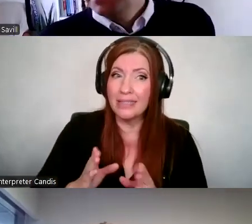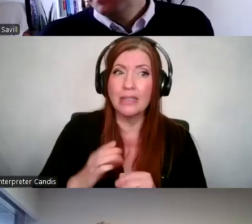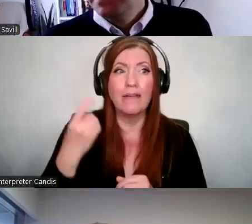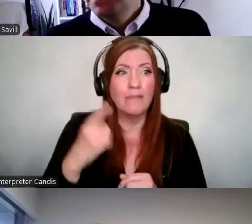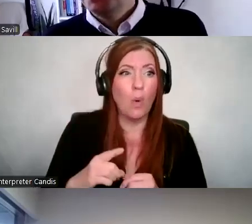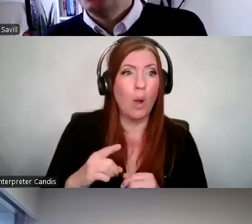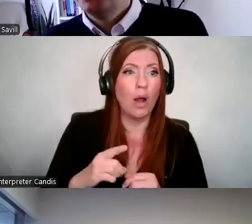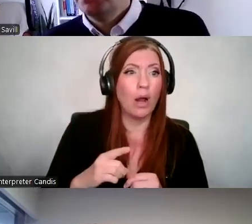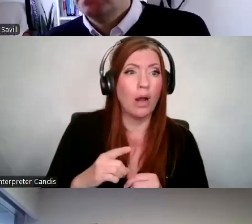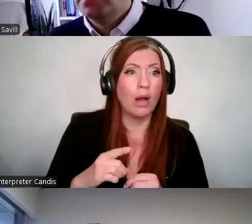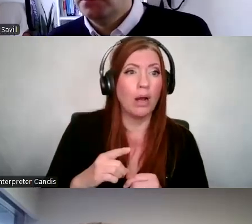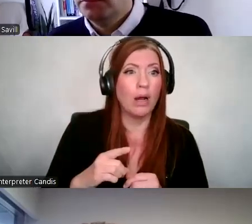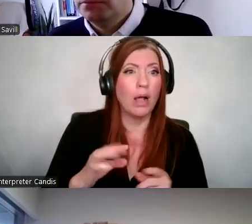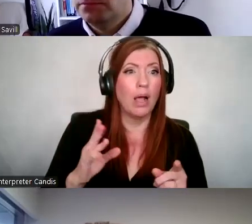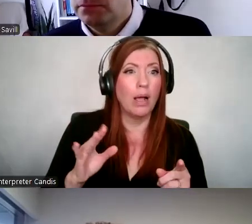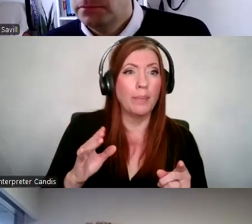the